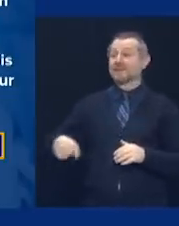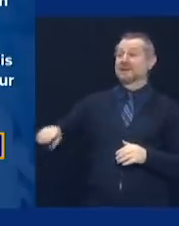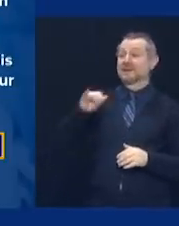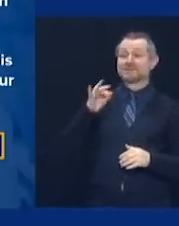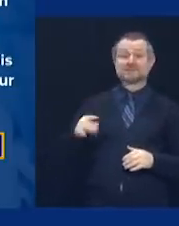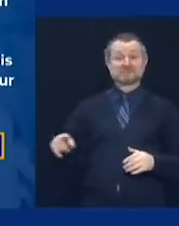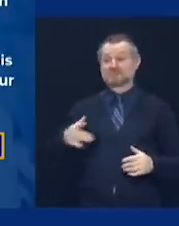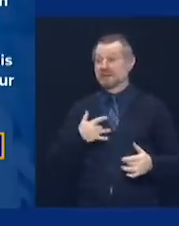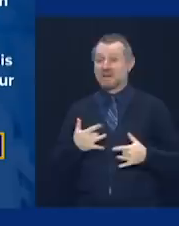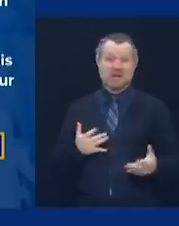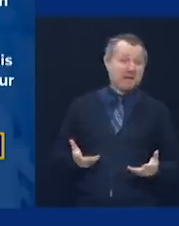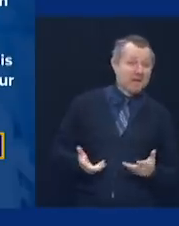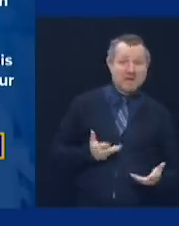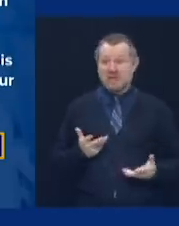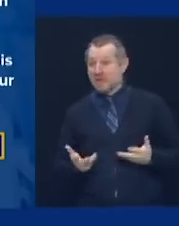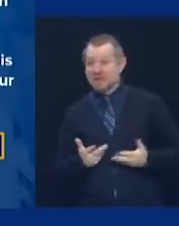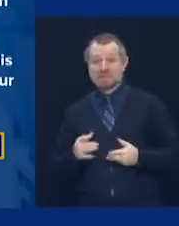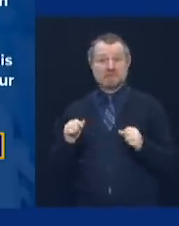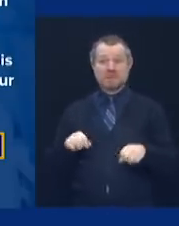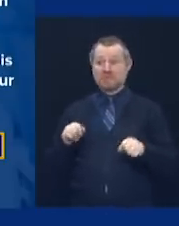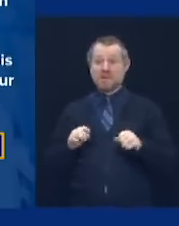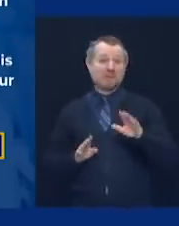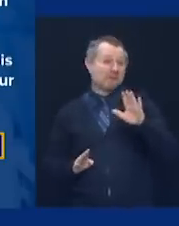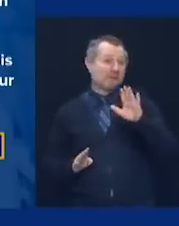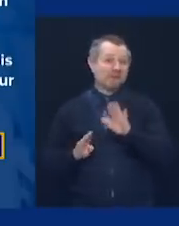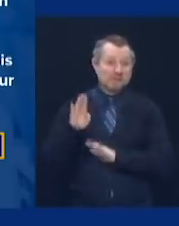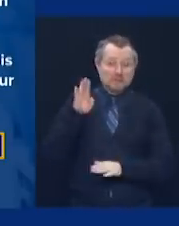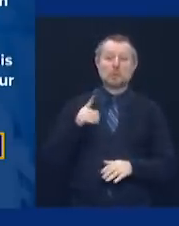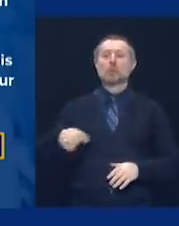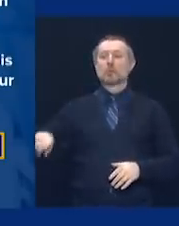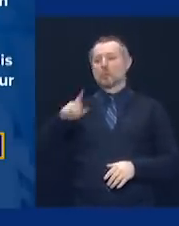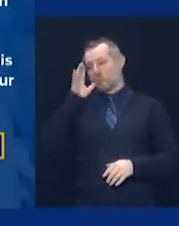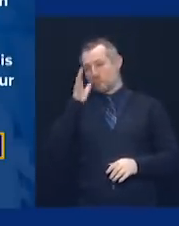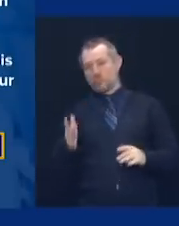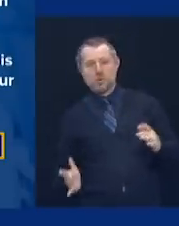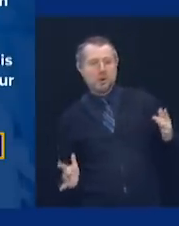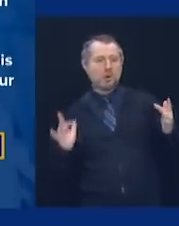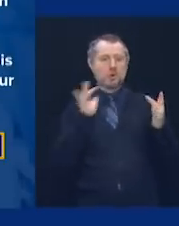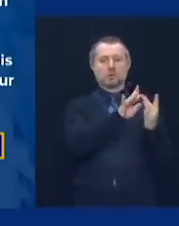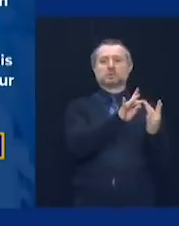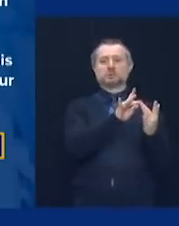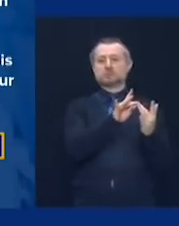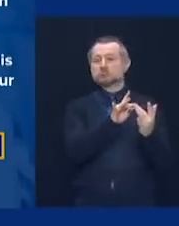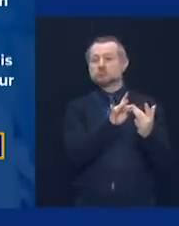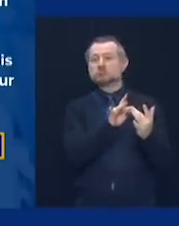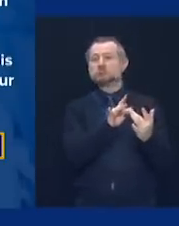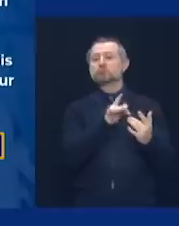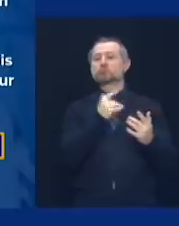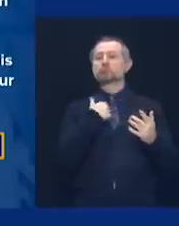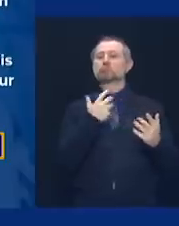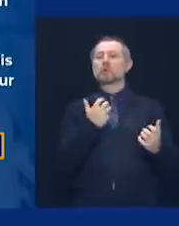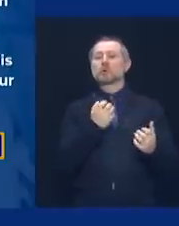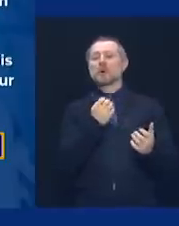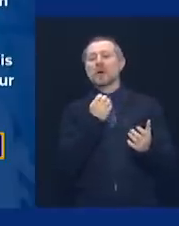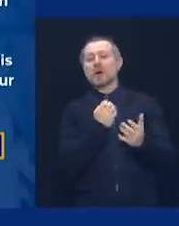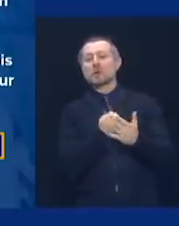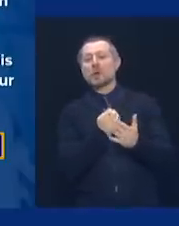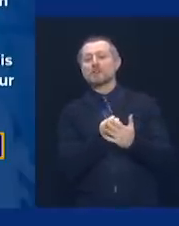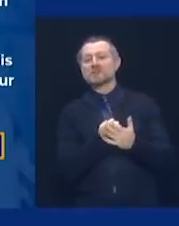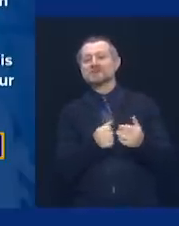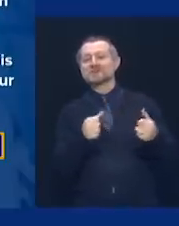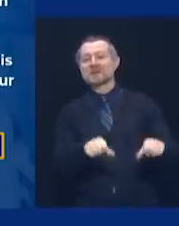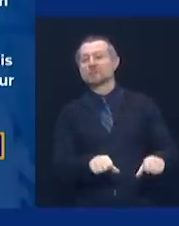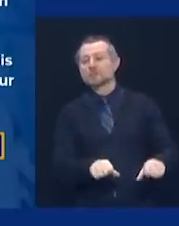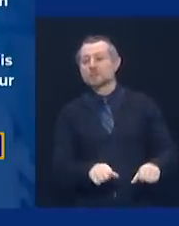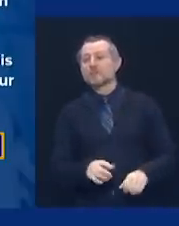in hospitalizations, they would be the first one to call for an economic shutdown. I'm kidding about him being